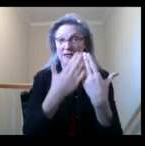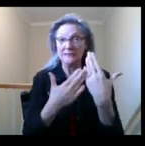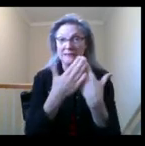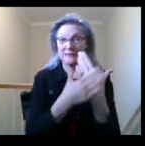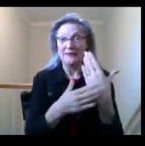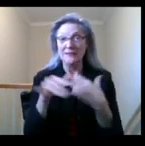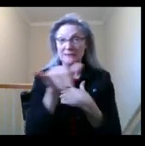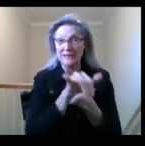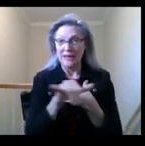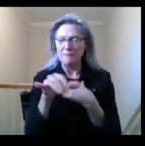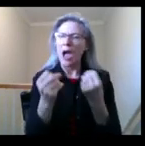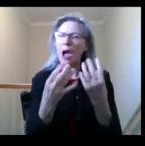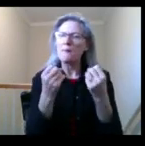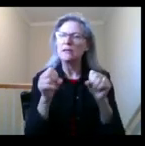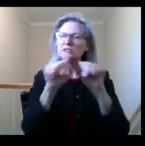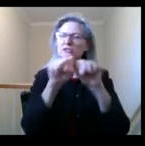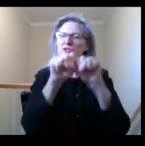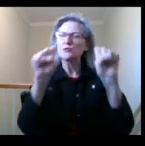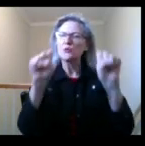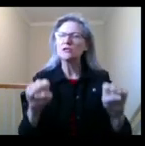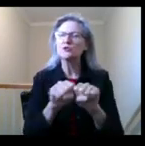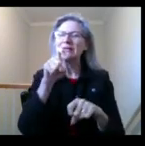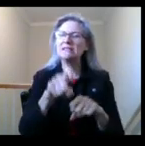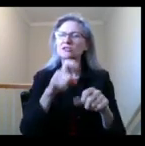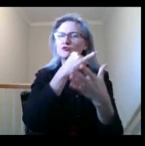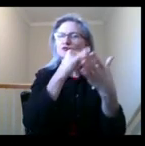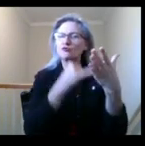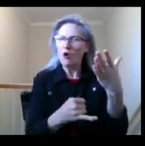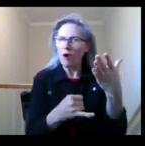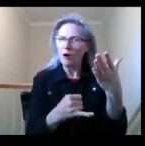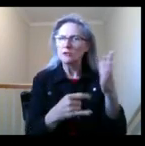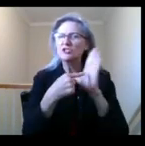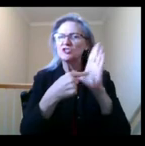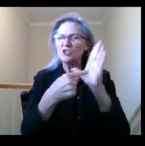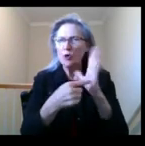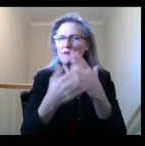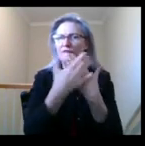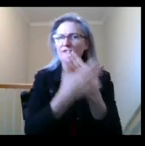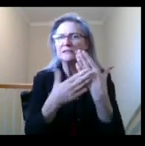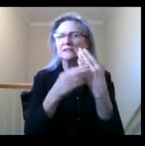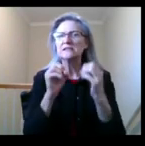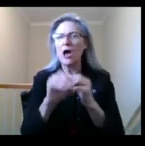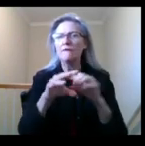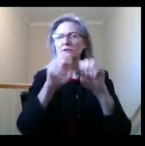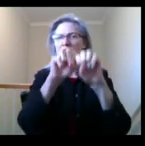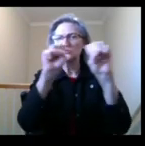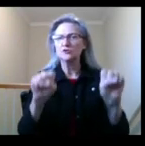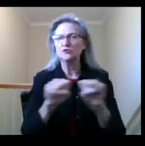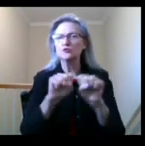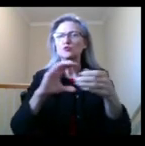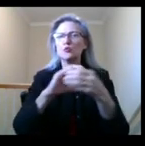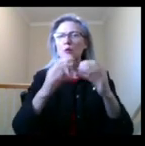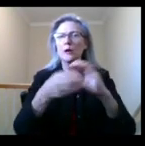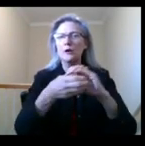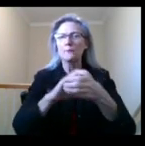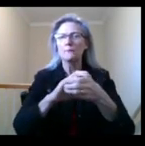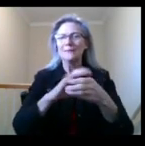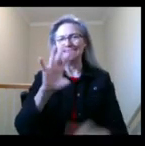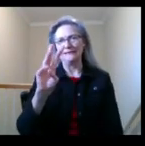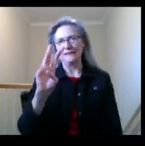squares, how many squares would I need to draw out? I would need to draw out 6. So I'm going to draw